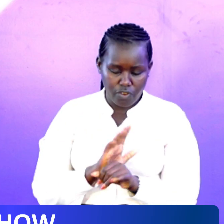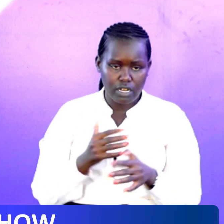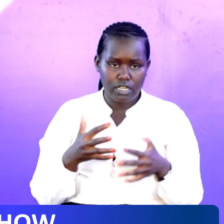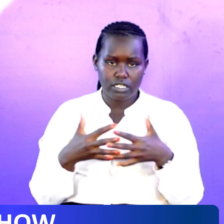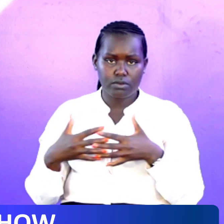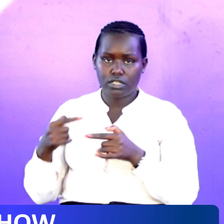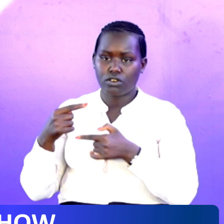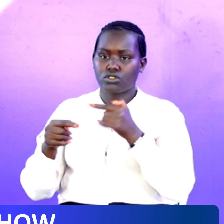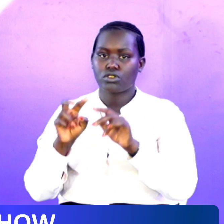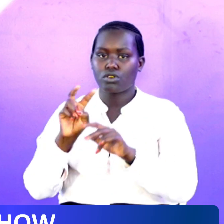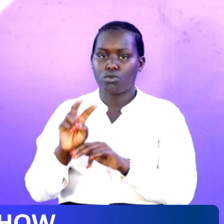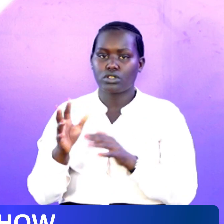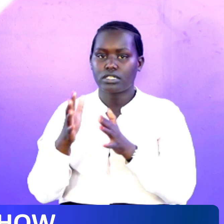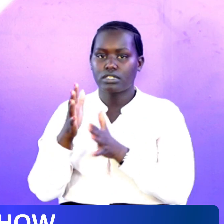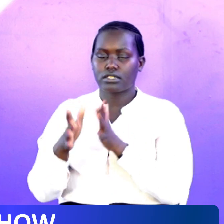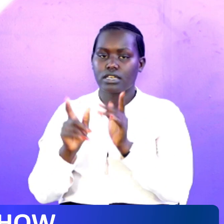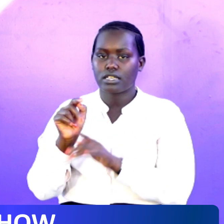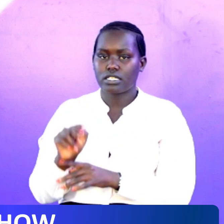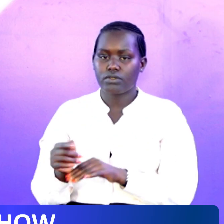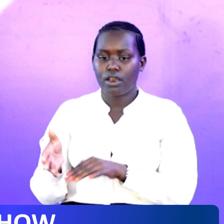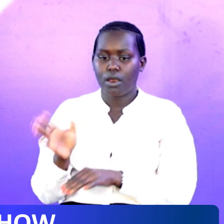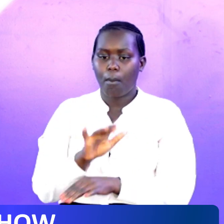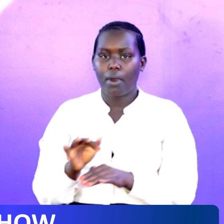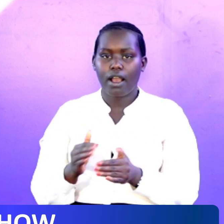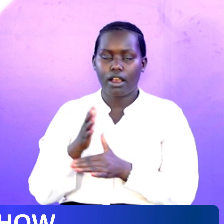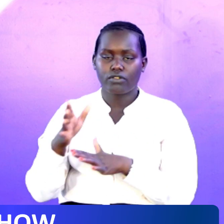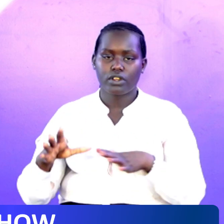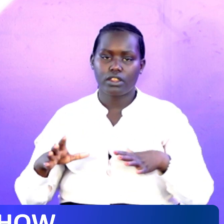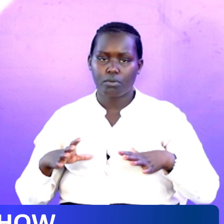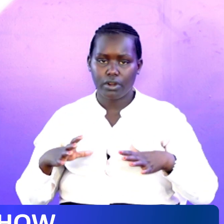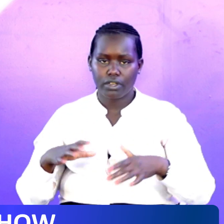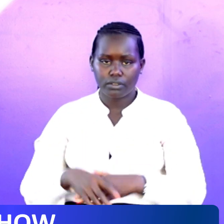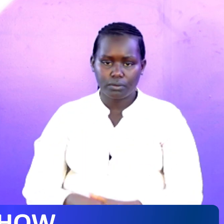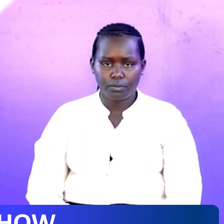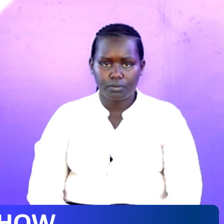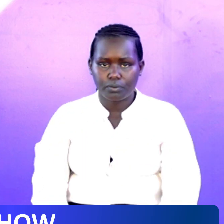it Science TV, and we're going to be back after the break. Good.